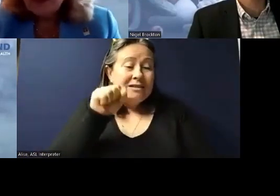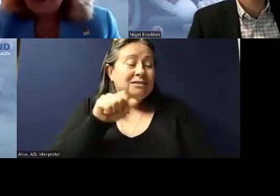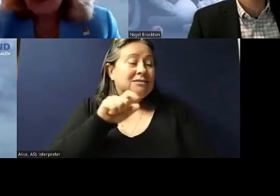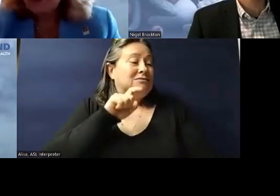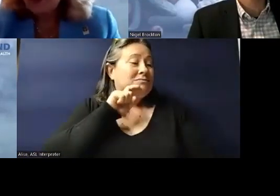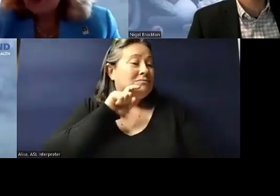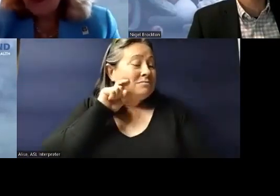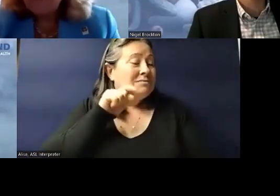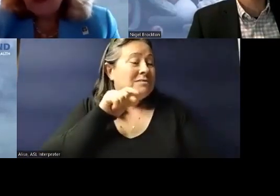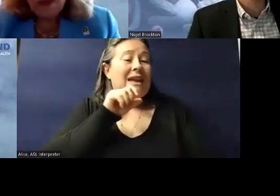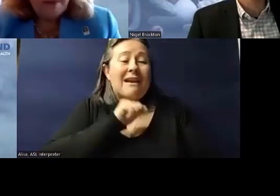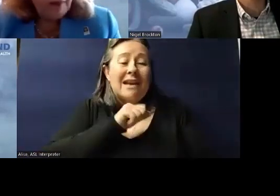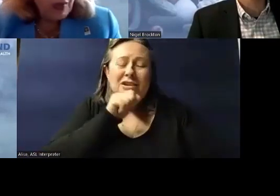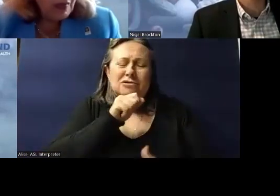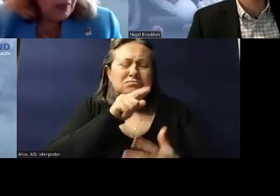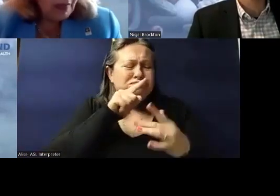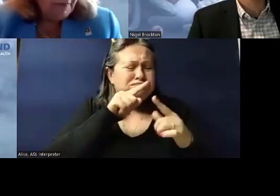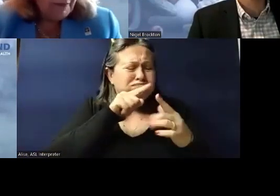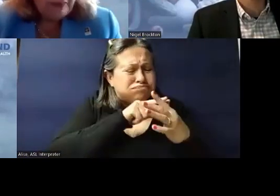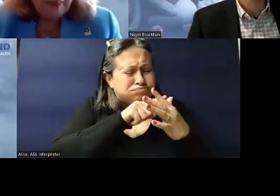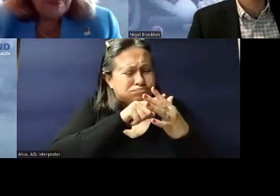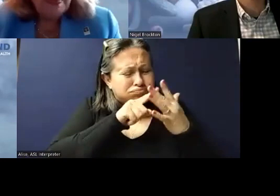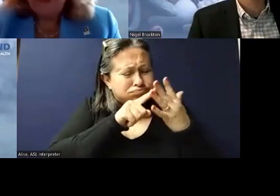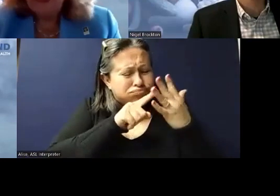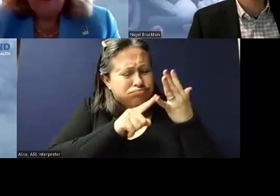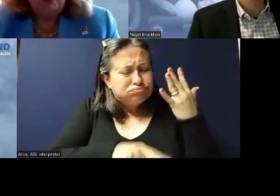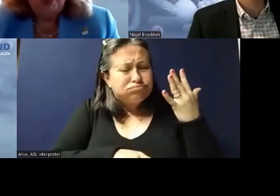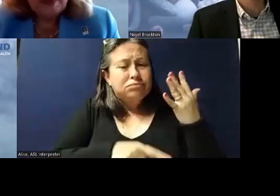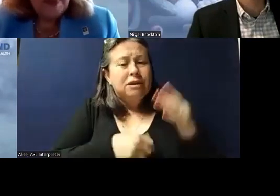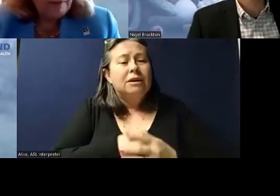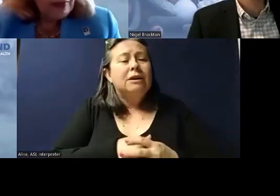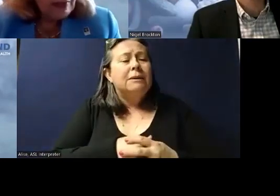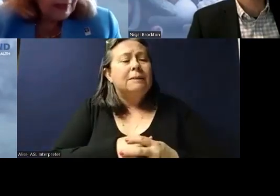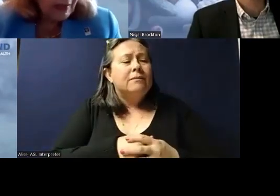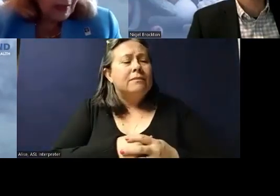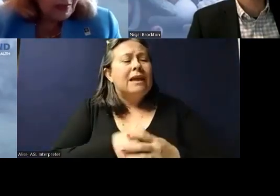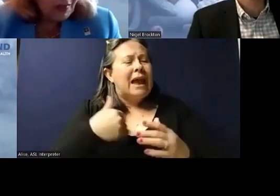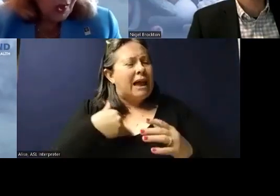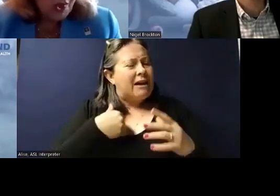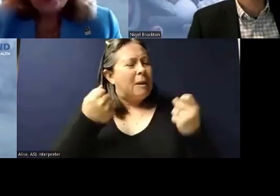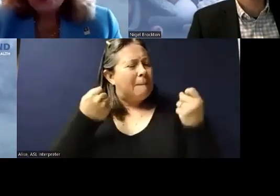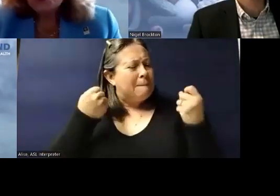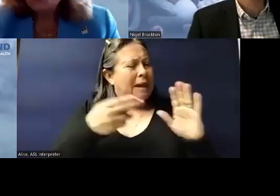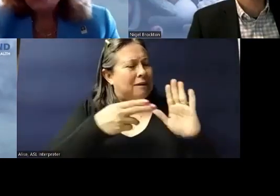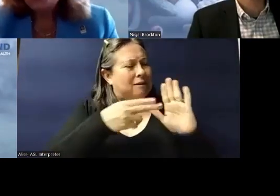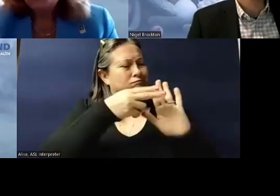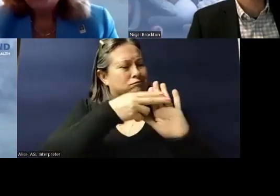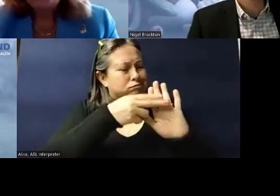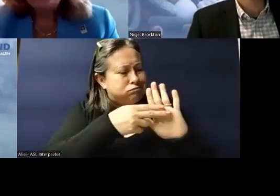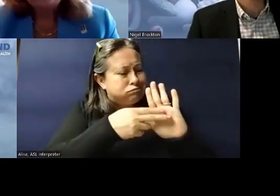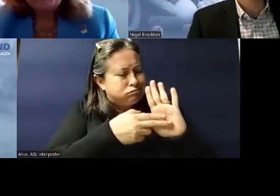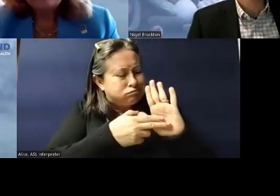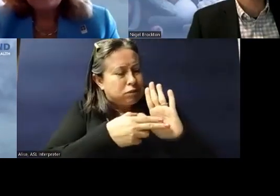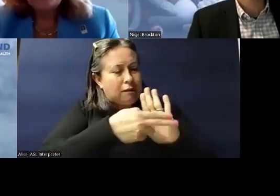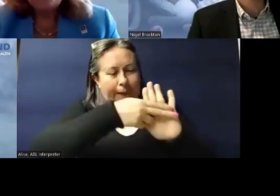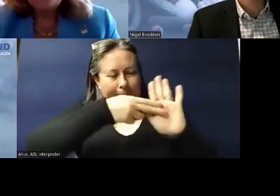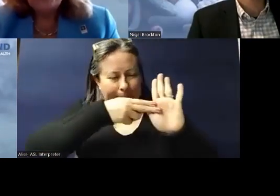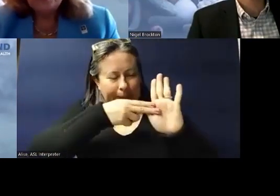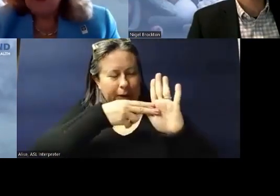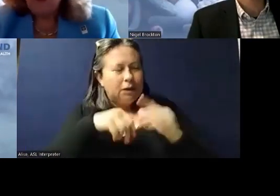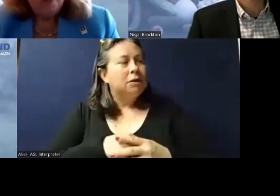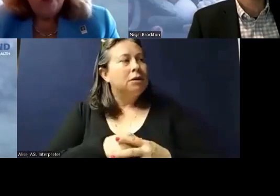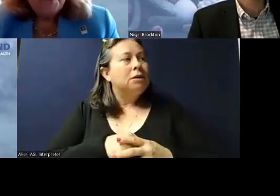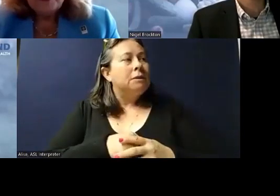etc. You know, we have a lot of words that we can list. So really,